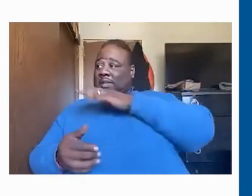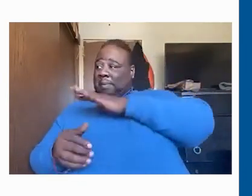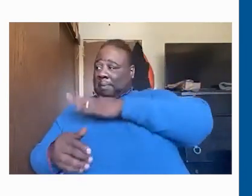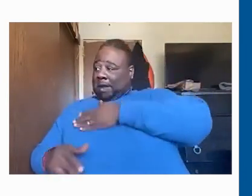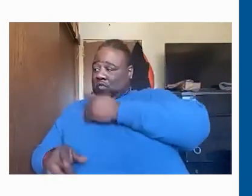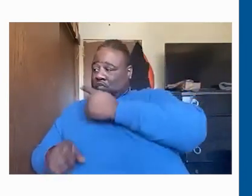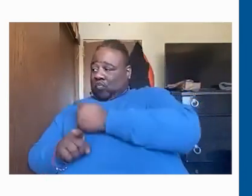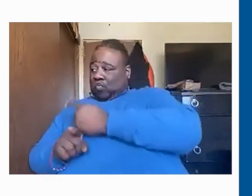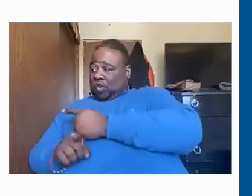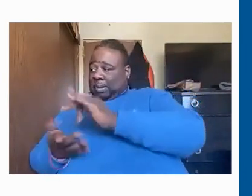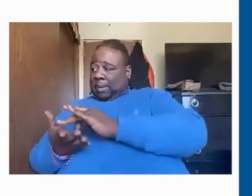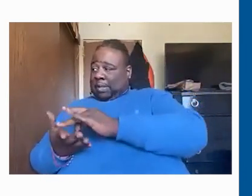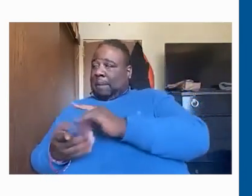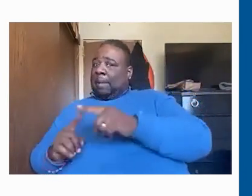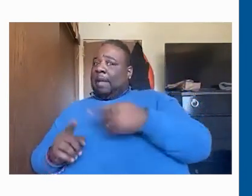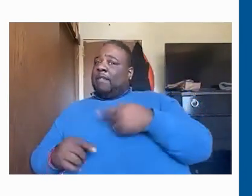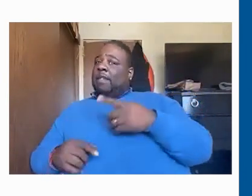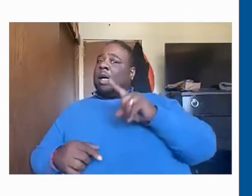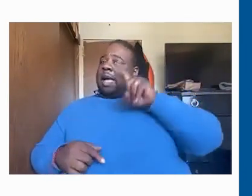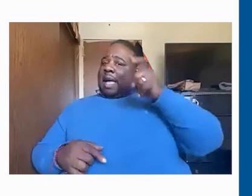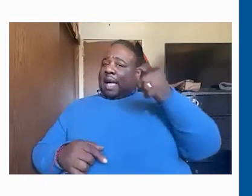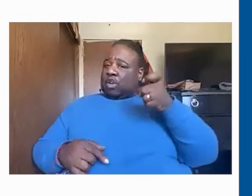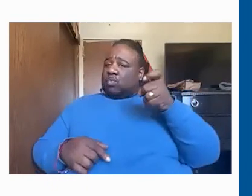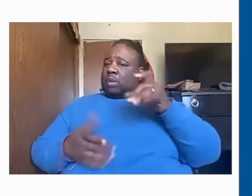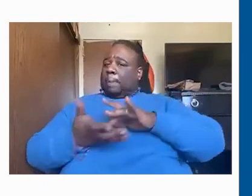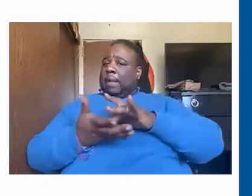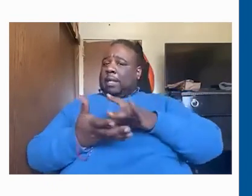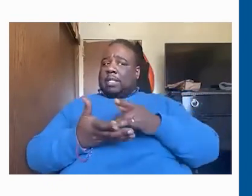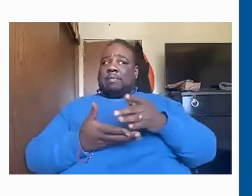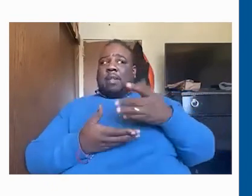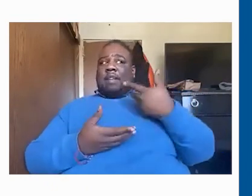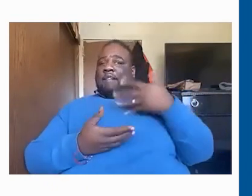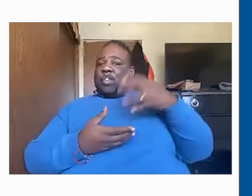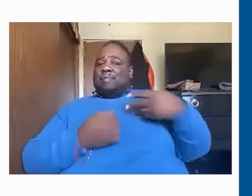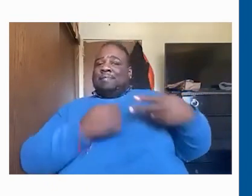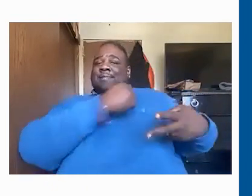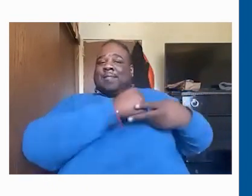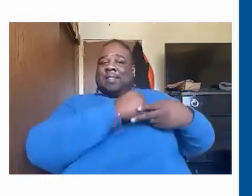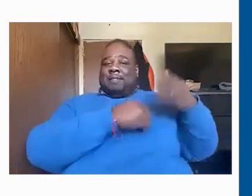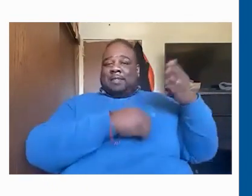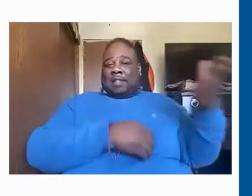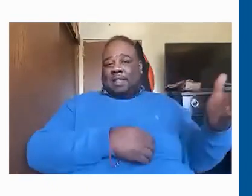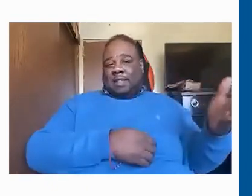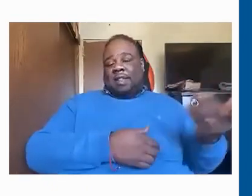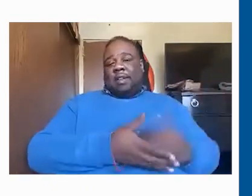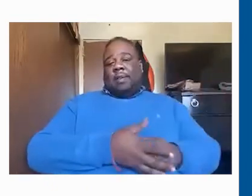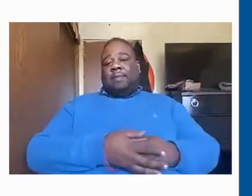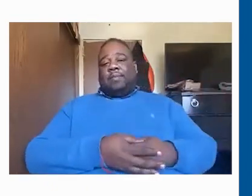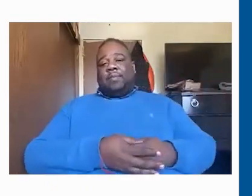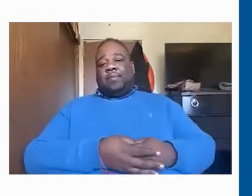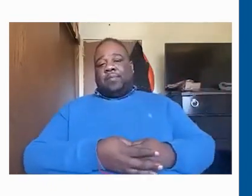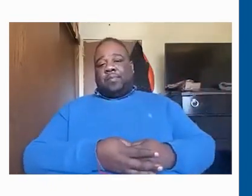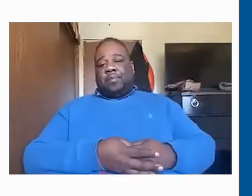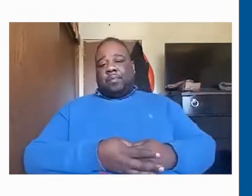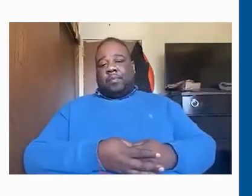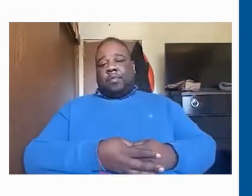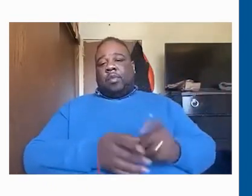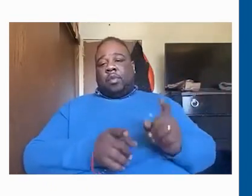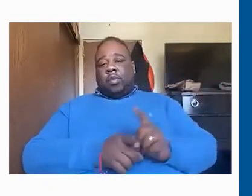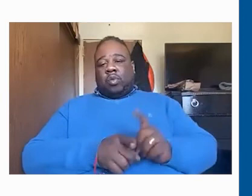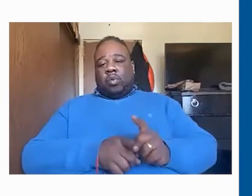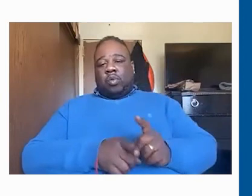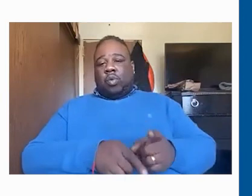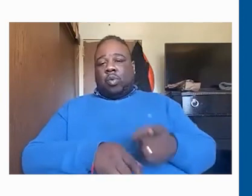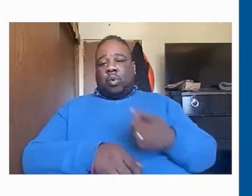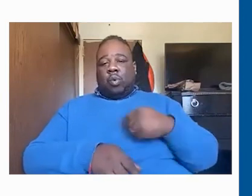But Matthew said it. Of course, like supplies, if you need catheters or whatever, we all know somebody who knows that we